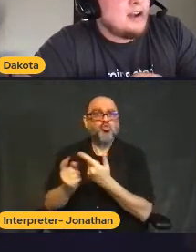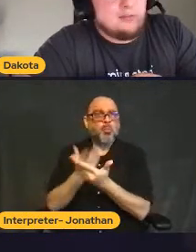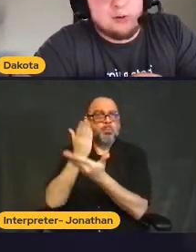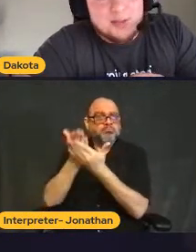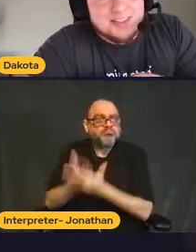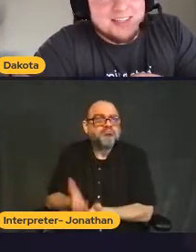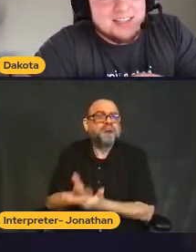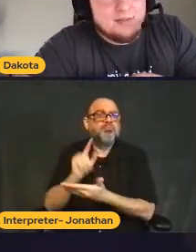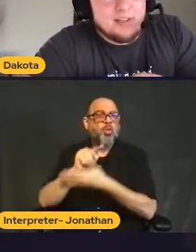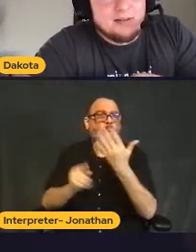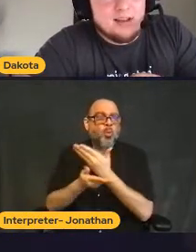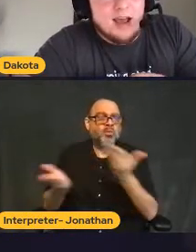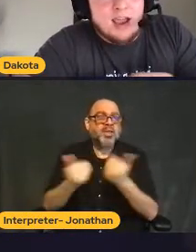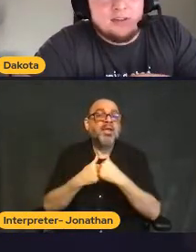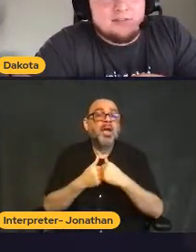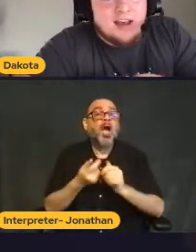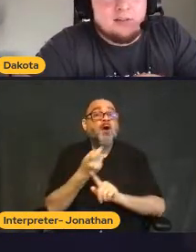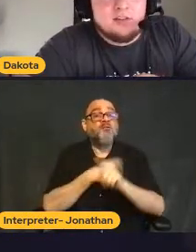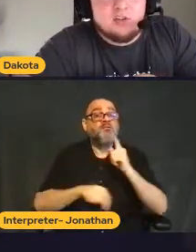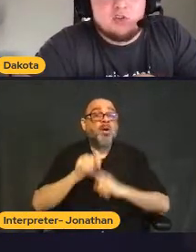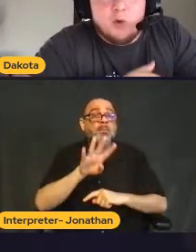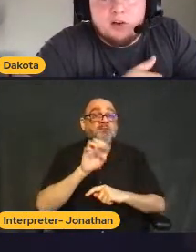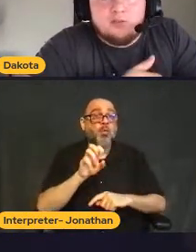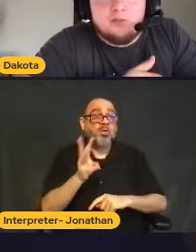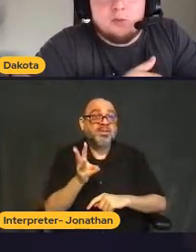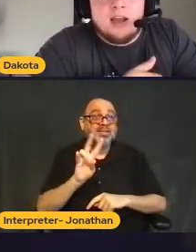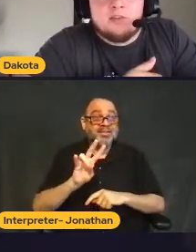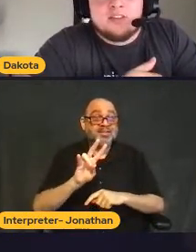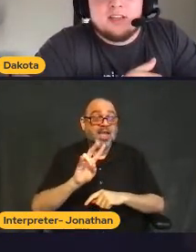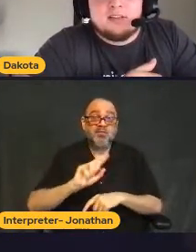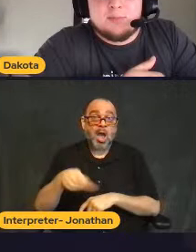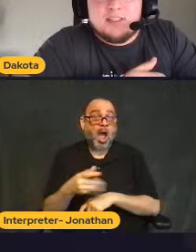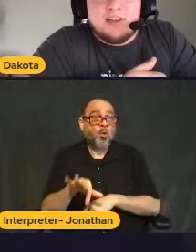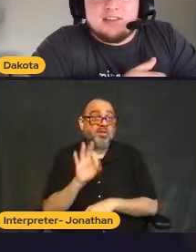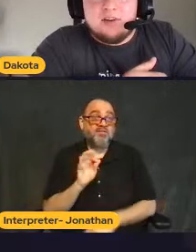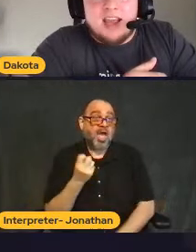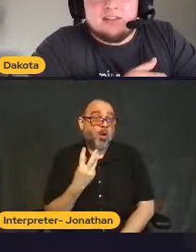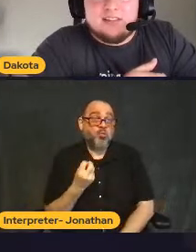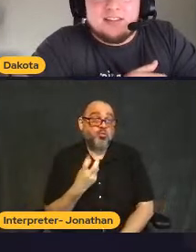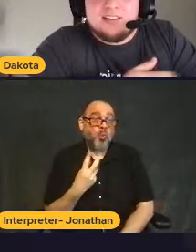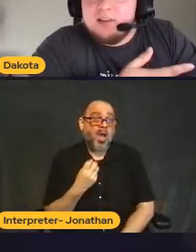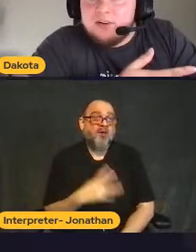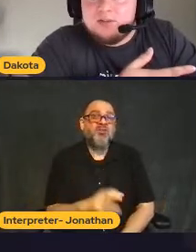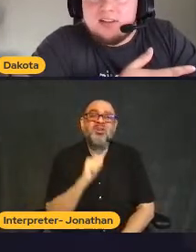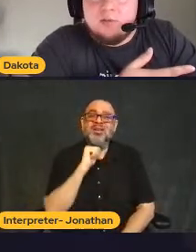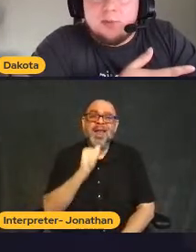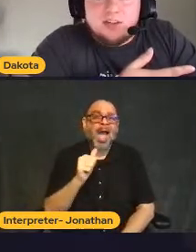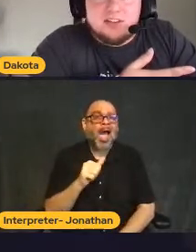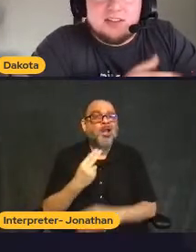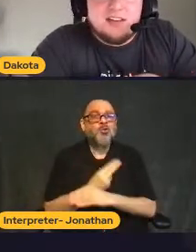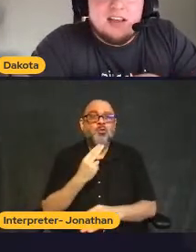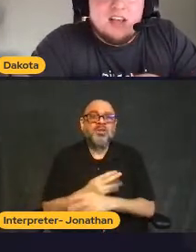So out of 467, I only found 12 were not using specific S3 actions. They still had